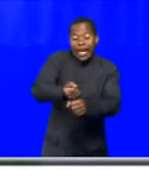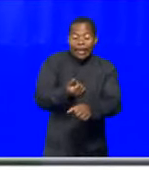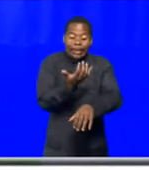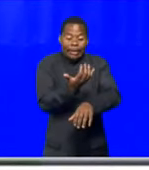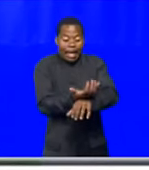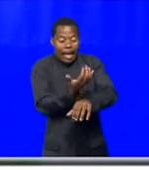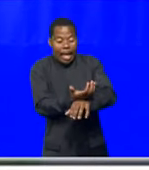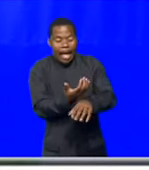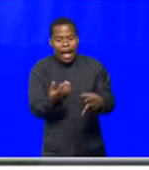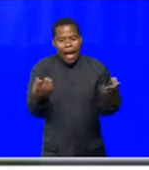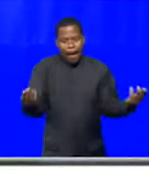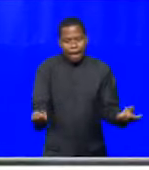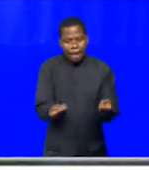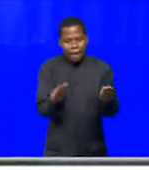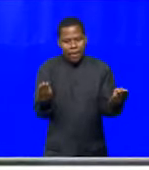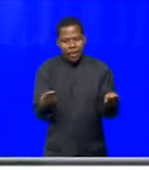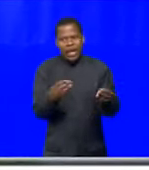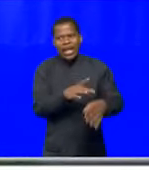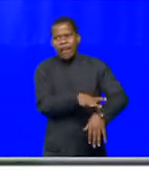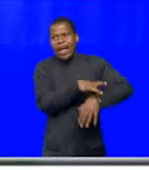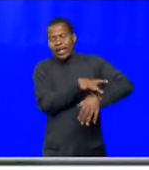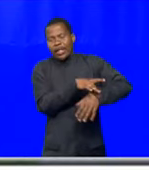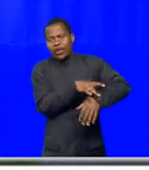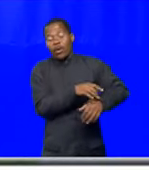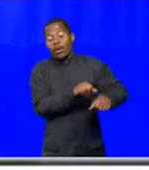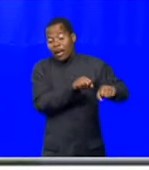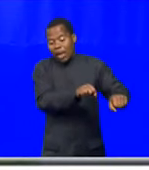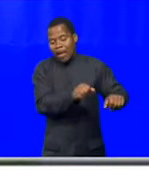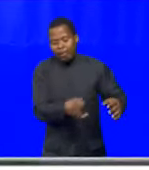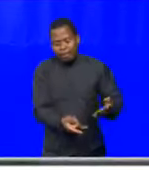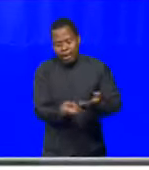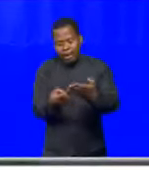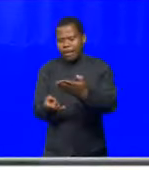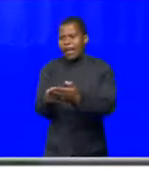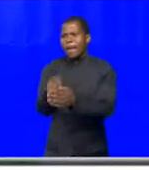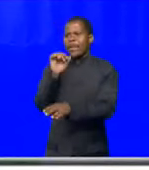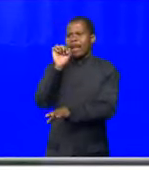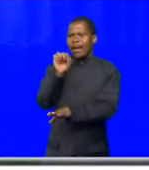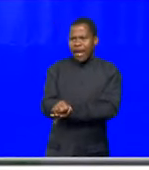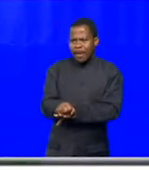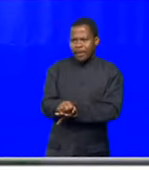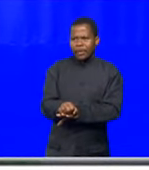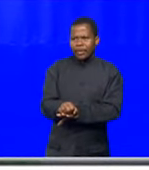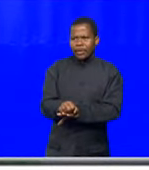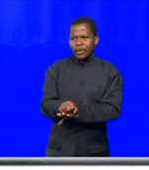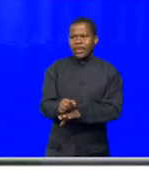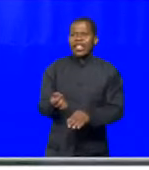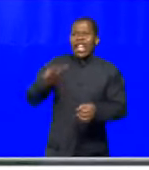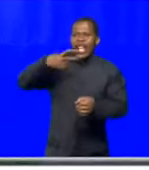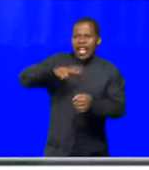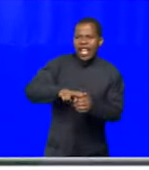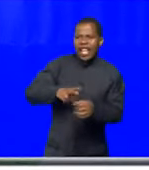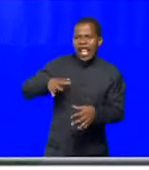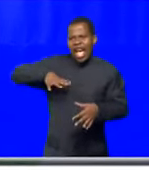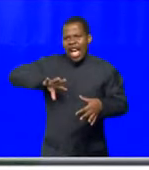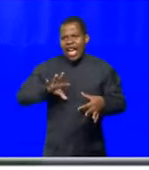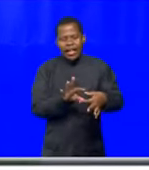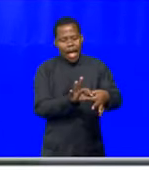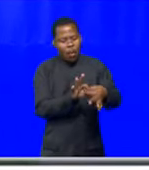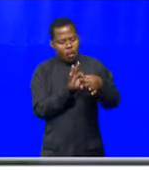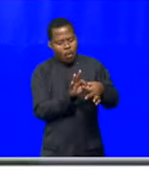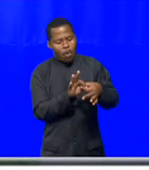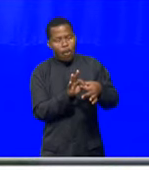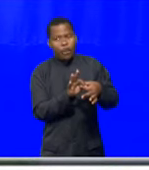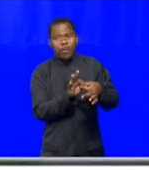executes both inside and outside the realm of epilepsy and other related